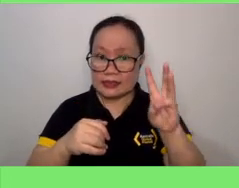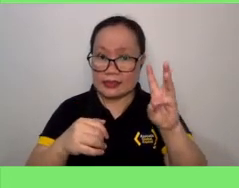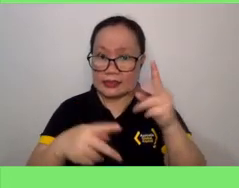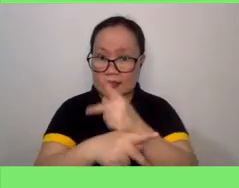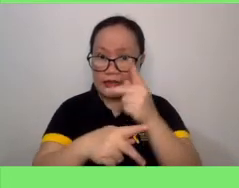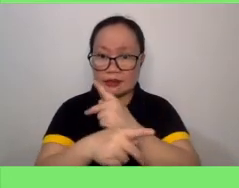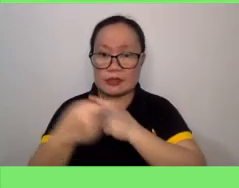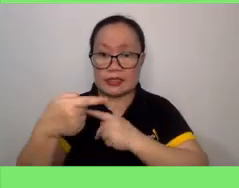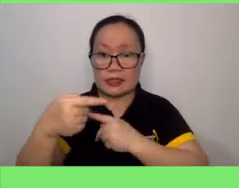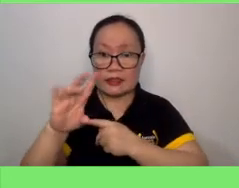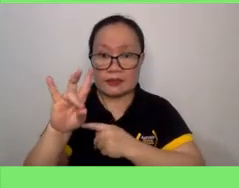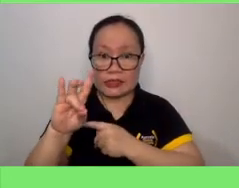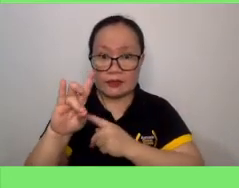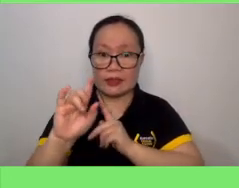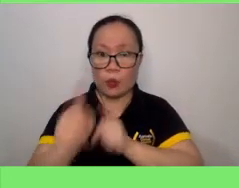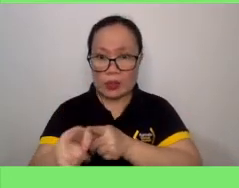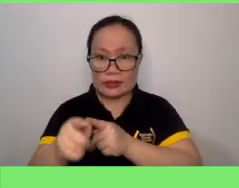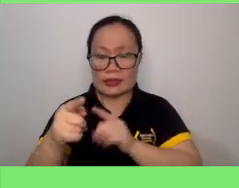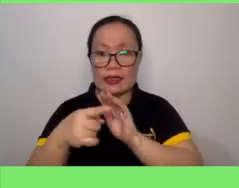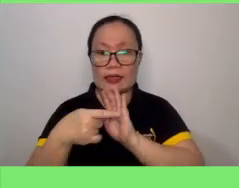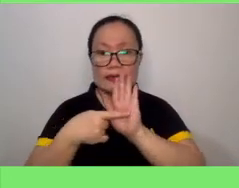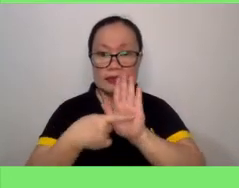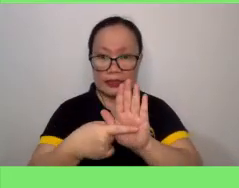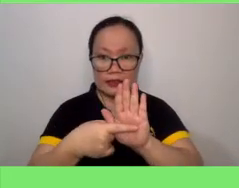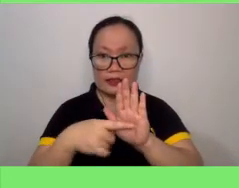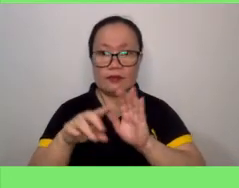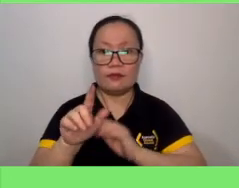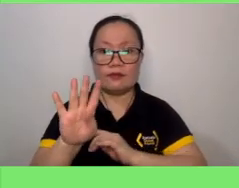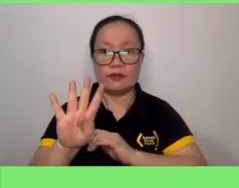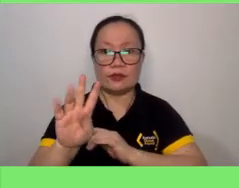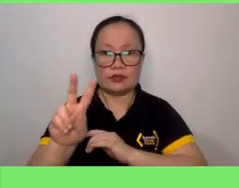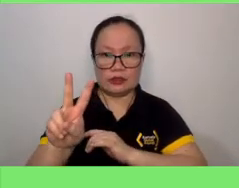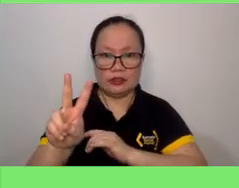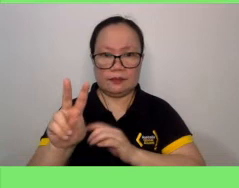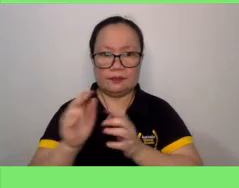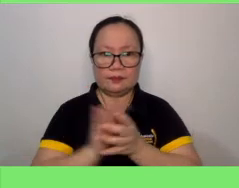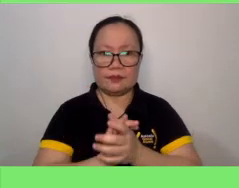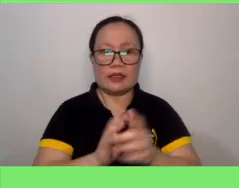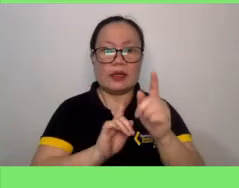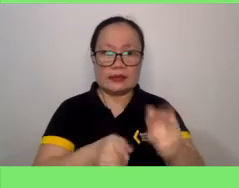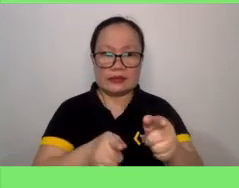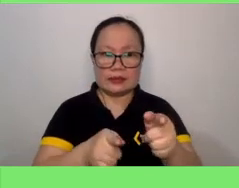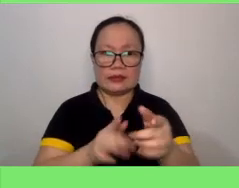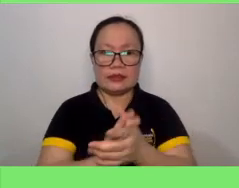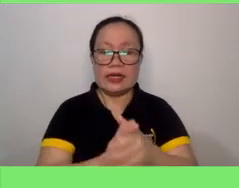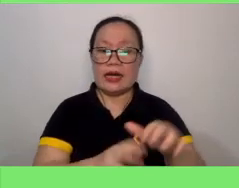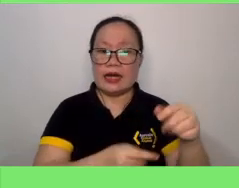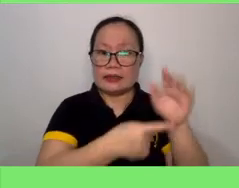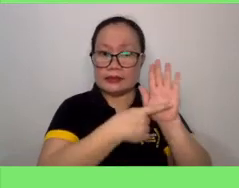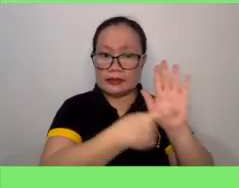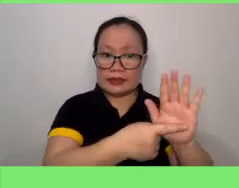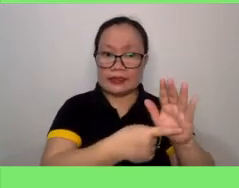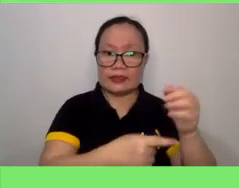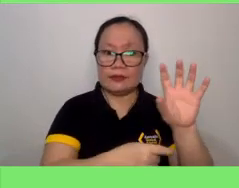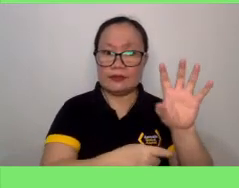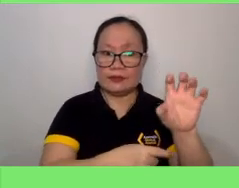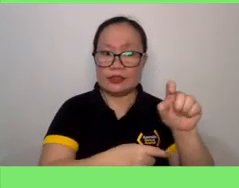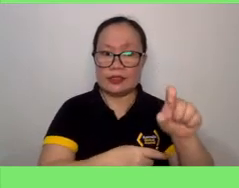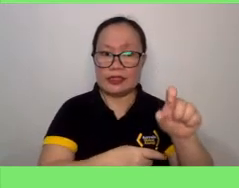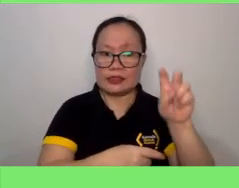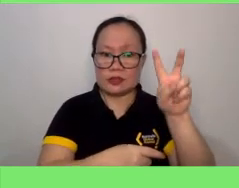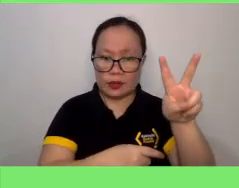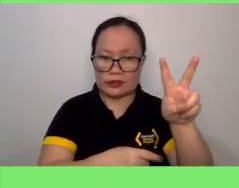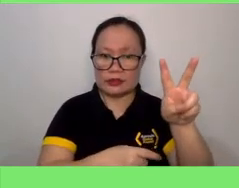negative 42. So, our final answer is negative 15x squared plus 53x minus 42